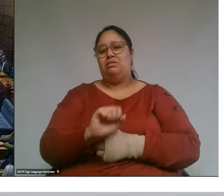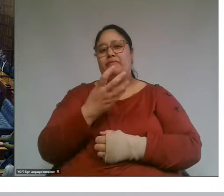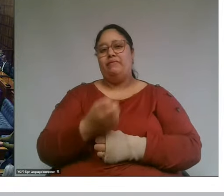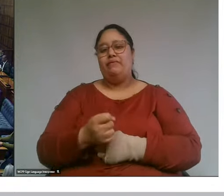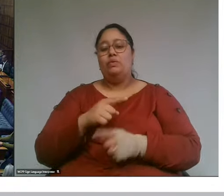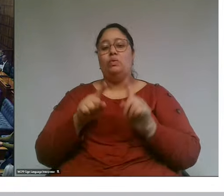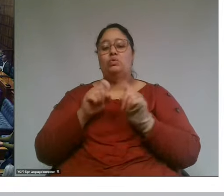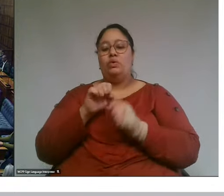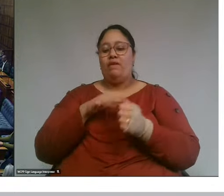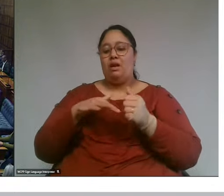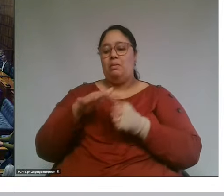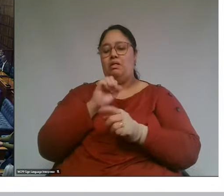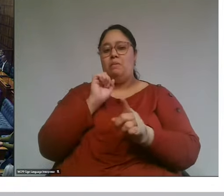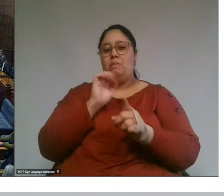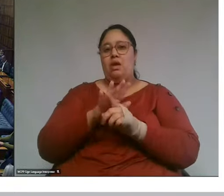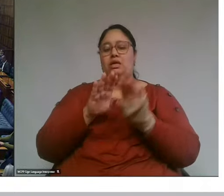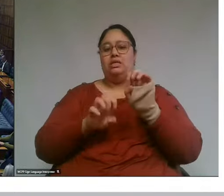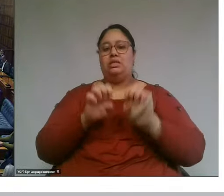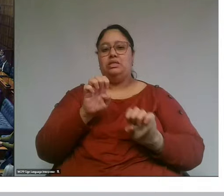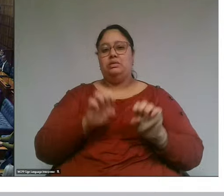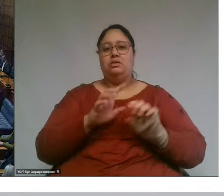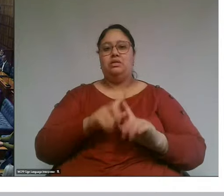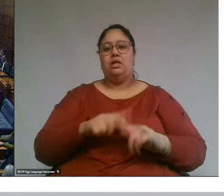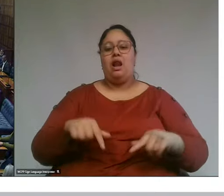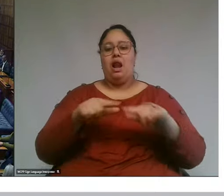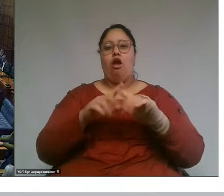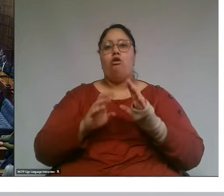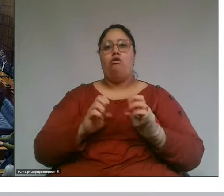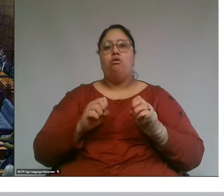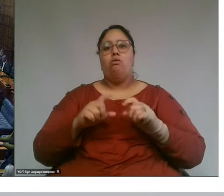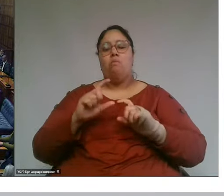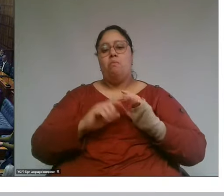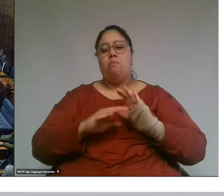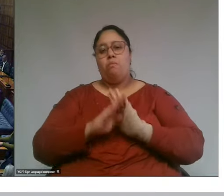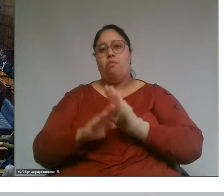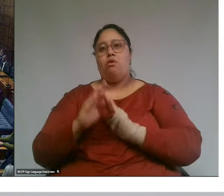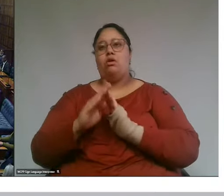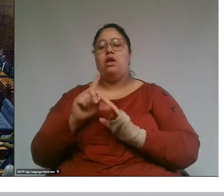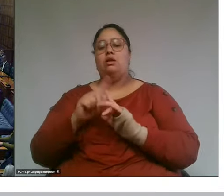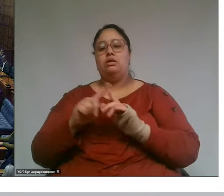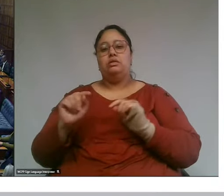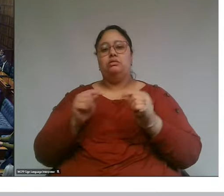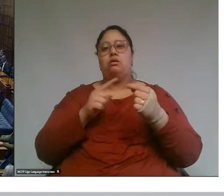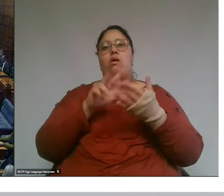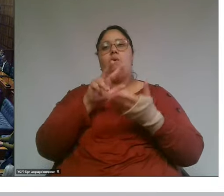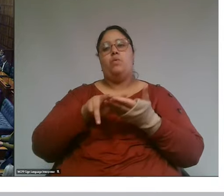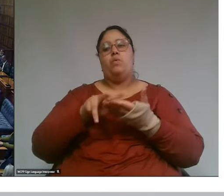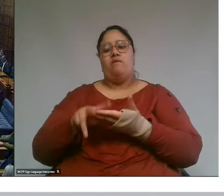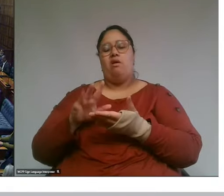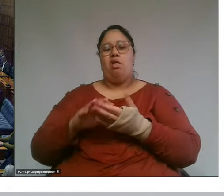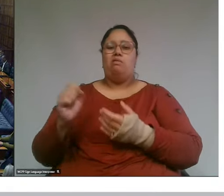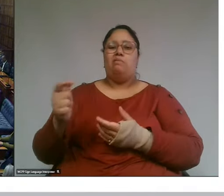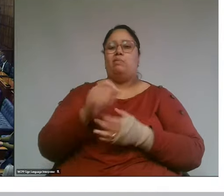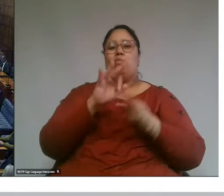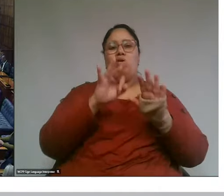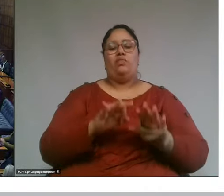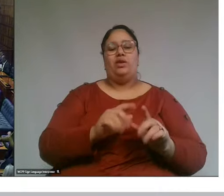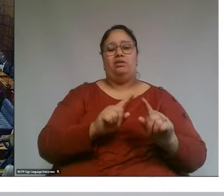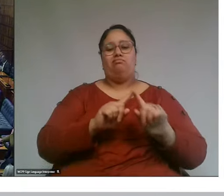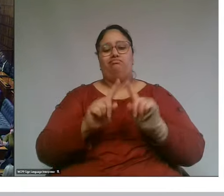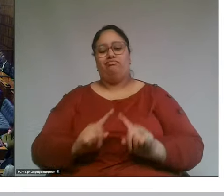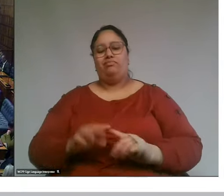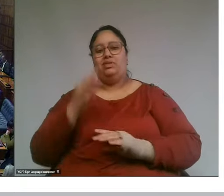environmental impact assessments land use components and it can trigger um approvals across all three spheres of